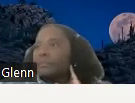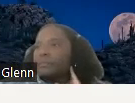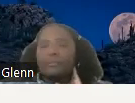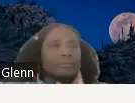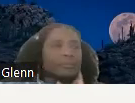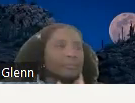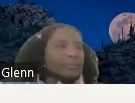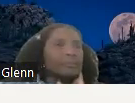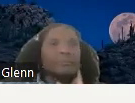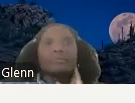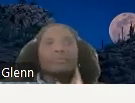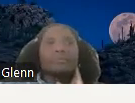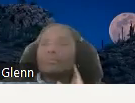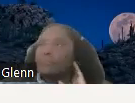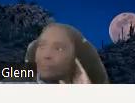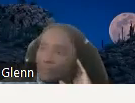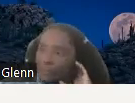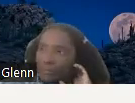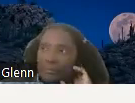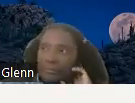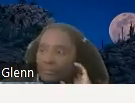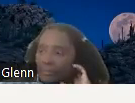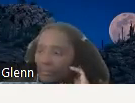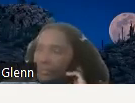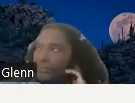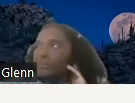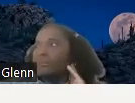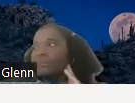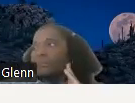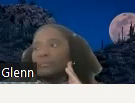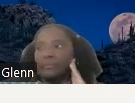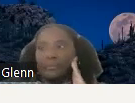not here and sent any updates in writing.